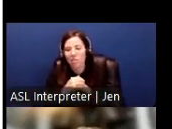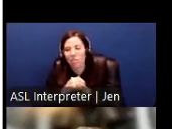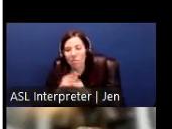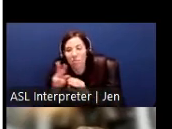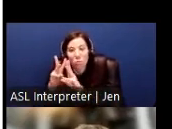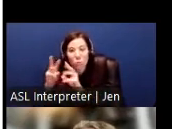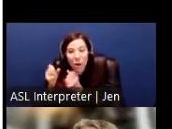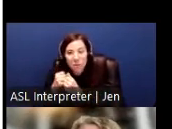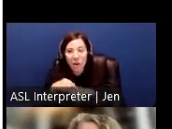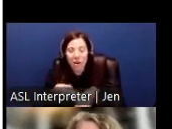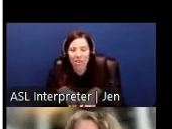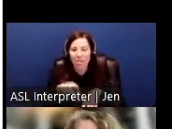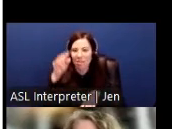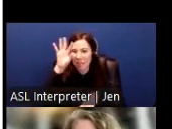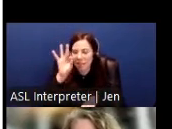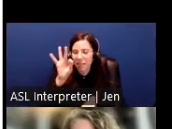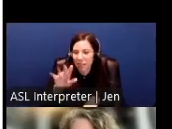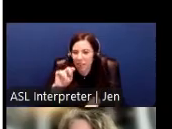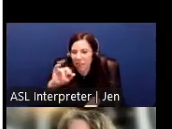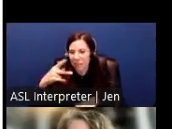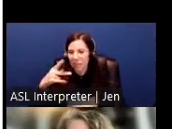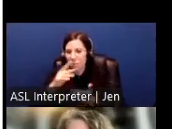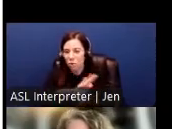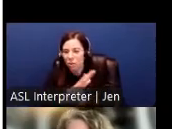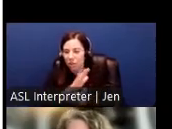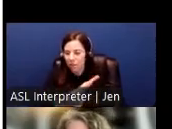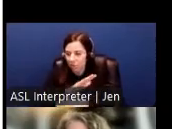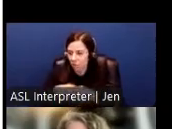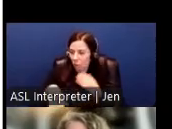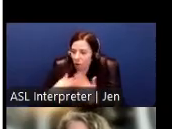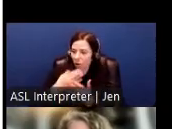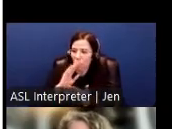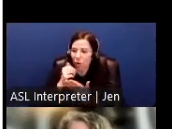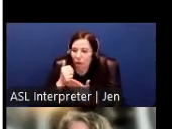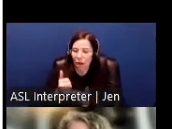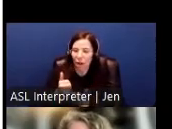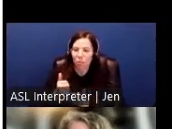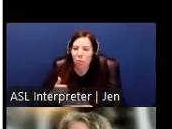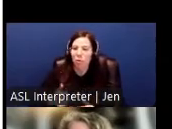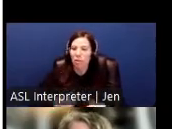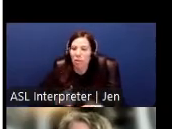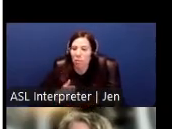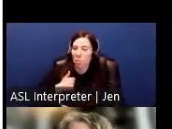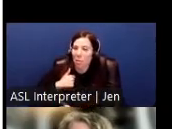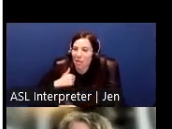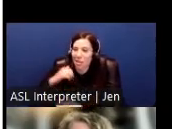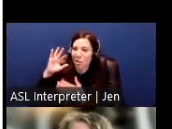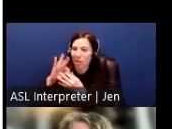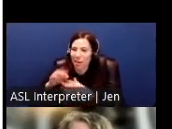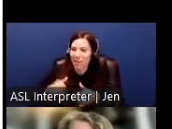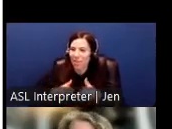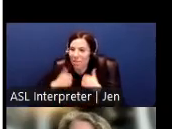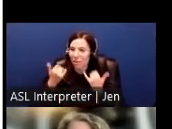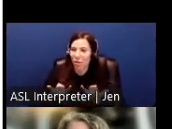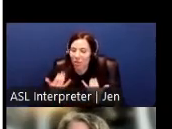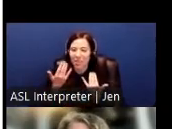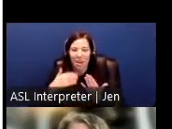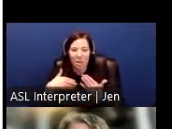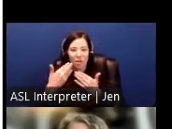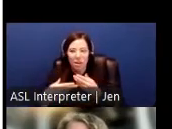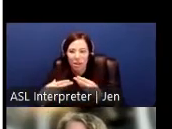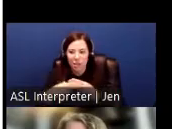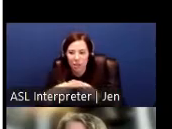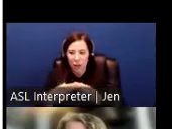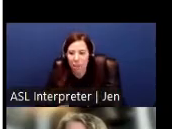different tip sheets that can be very, very helpful in supporting military connected survivors. You can go to the next slide,